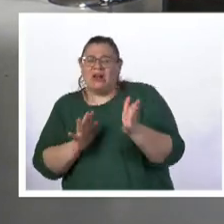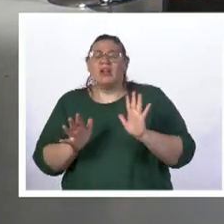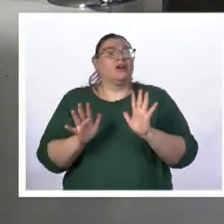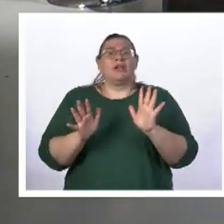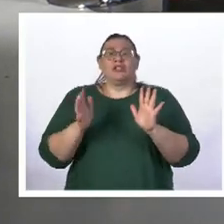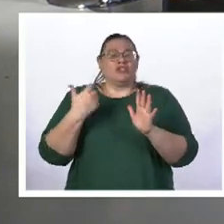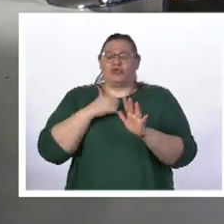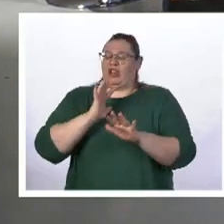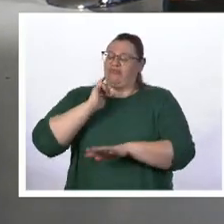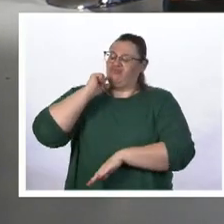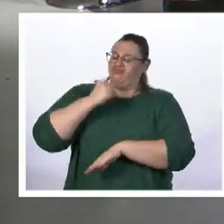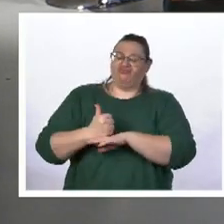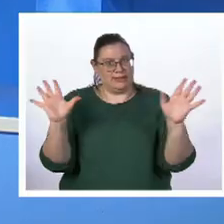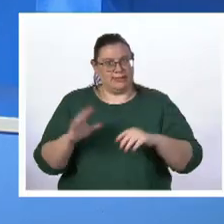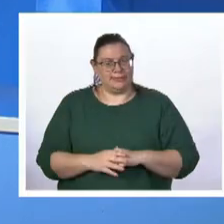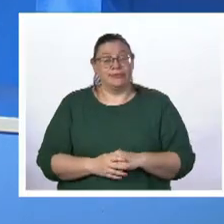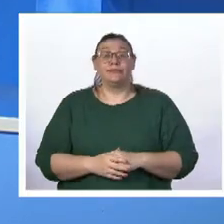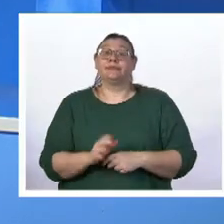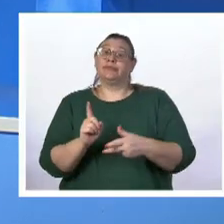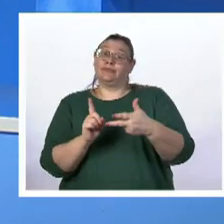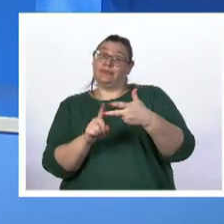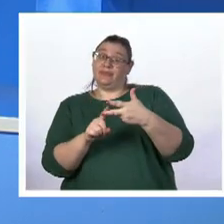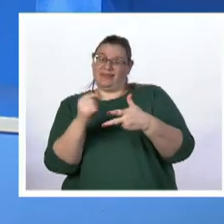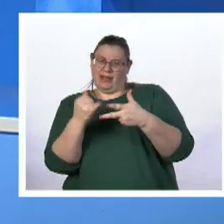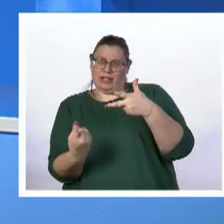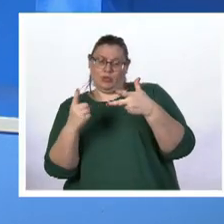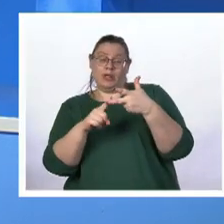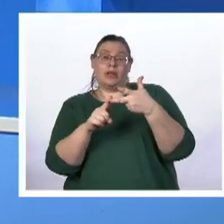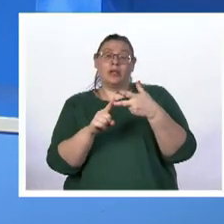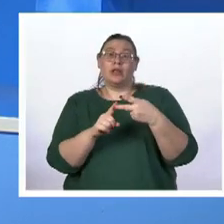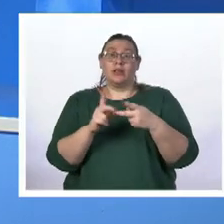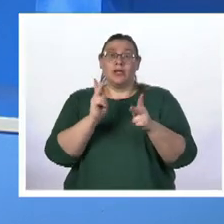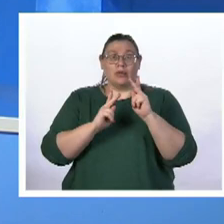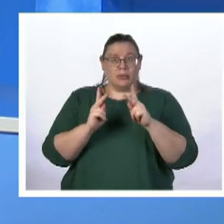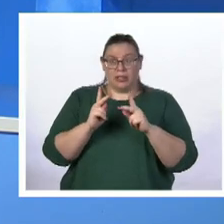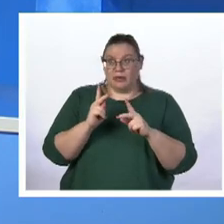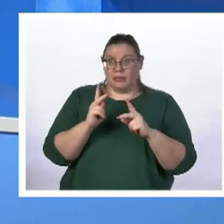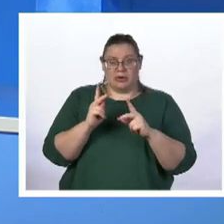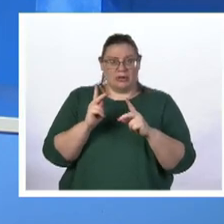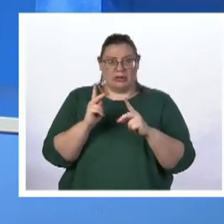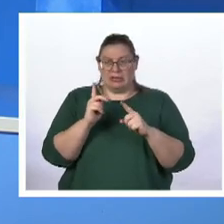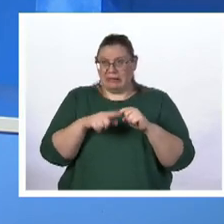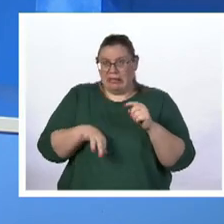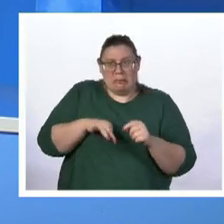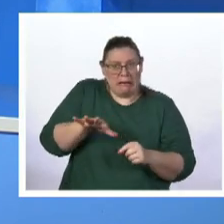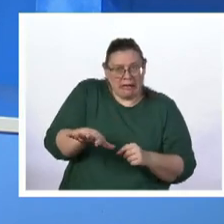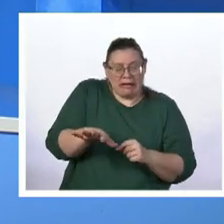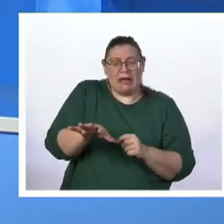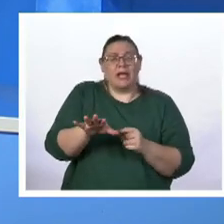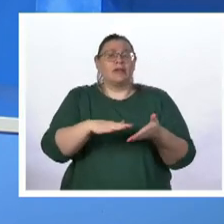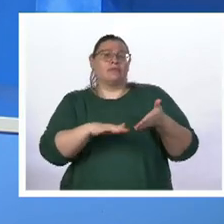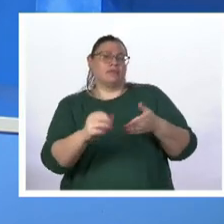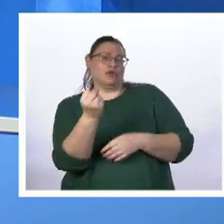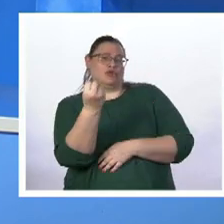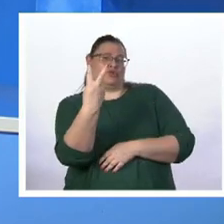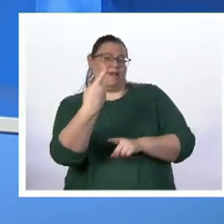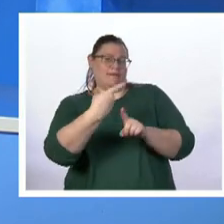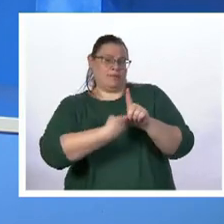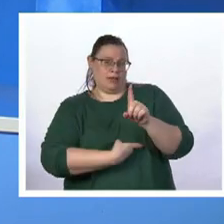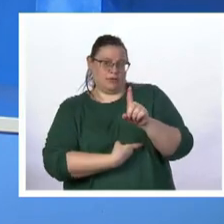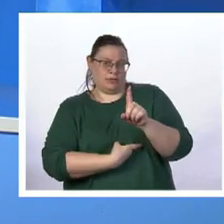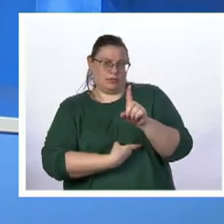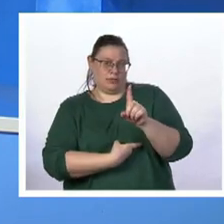put a freeze on evictions. And then finally, for those tenants who have been unable to pay, we're going to give them about 12 months